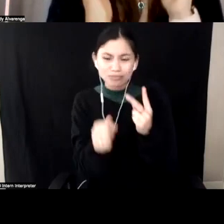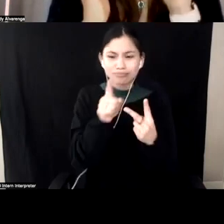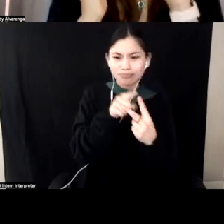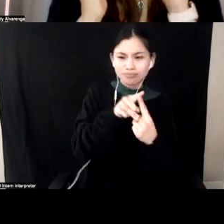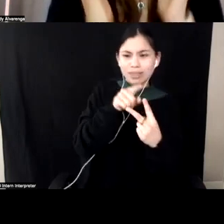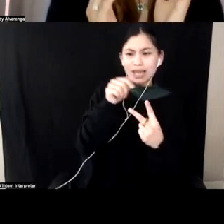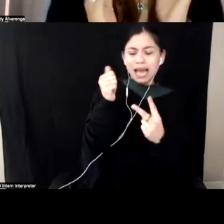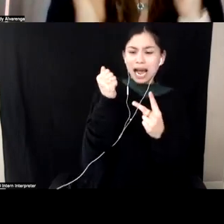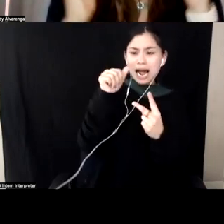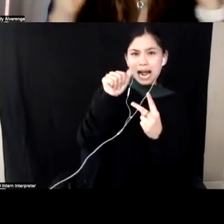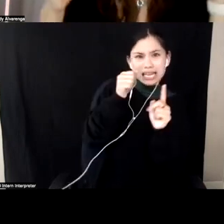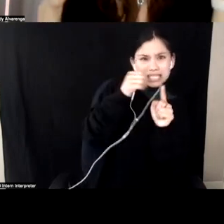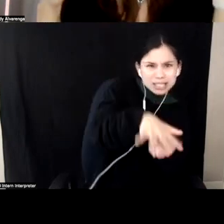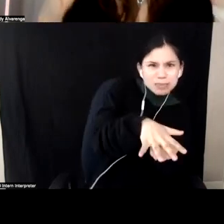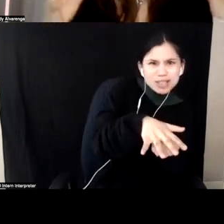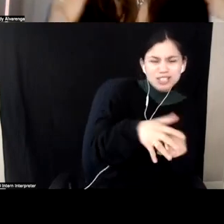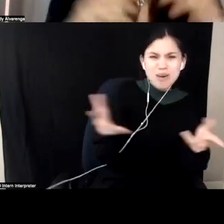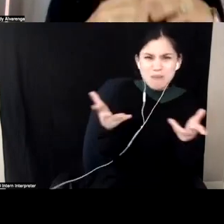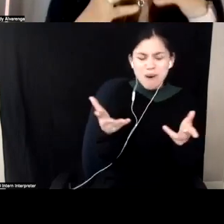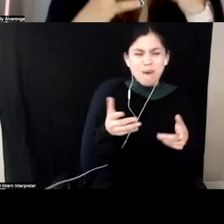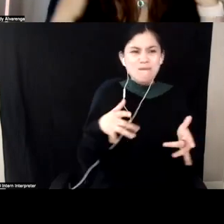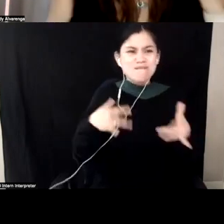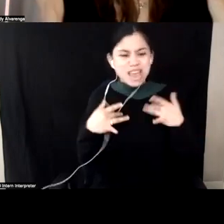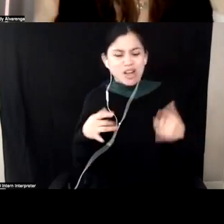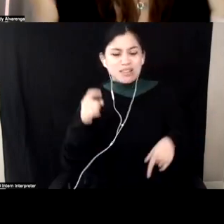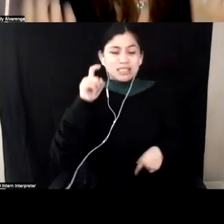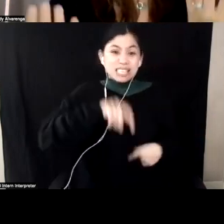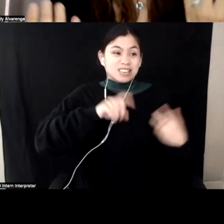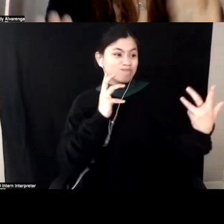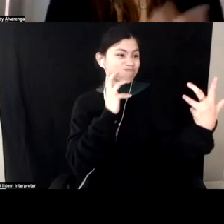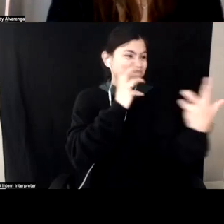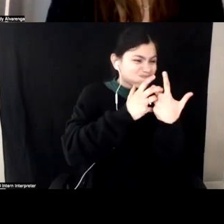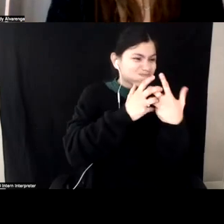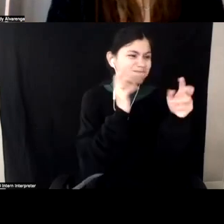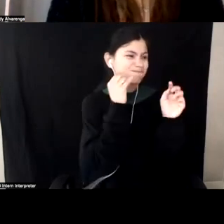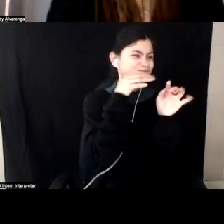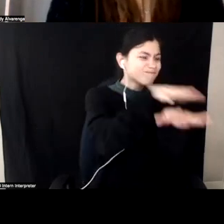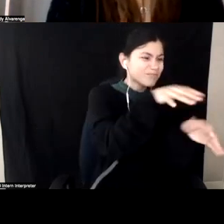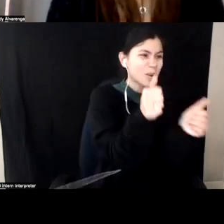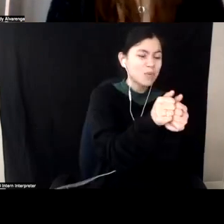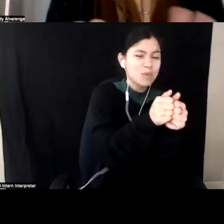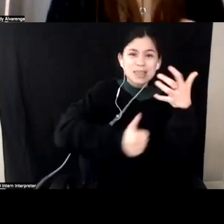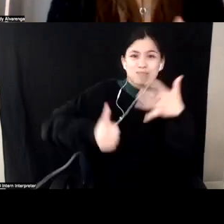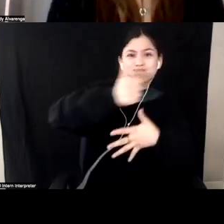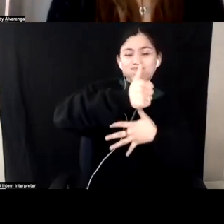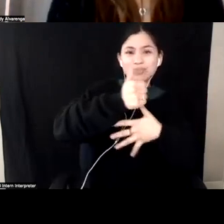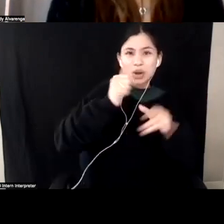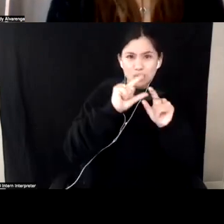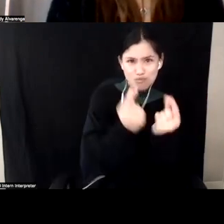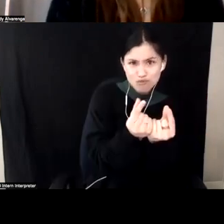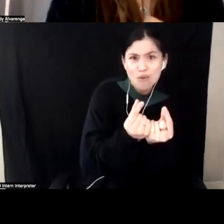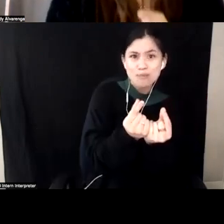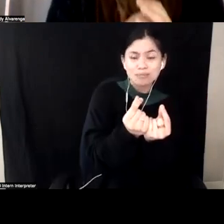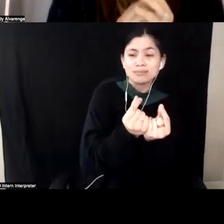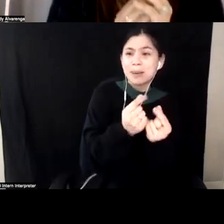that dominant group, that majority conformity. So you have to no longer